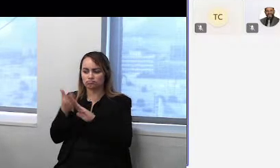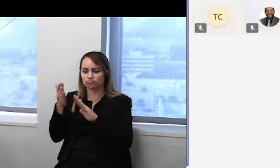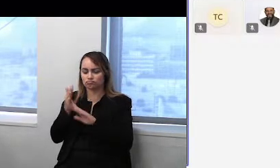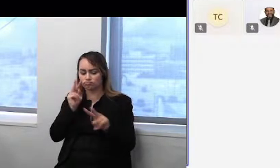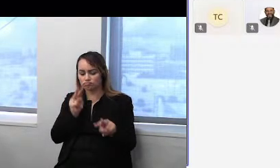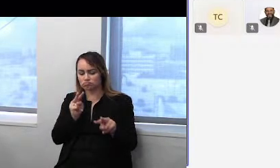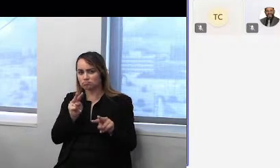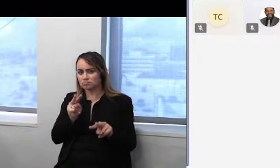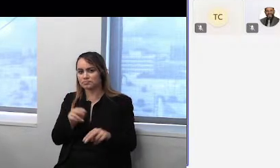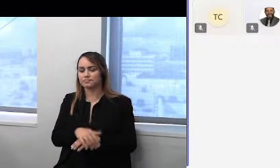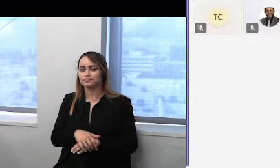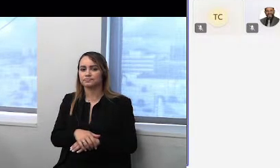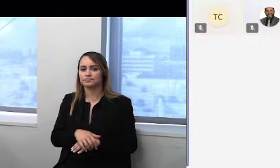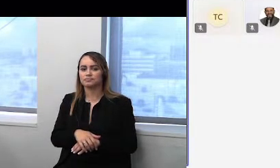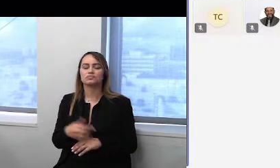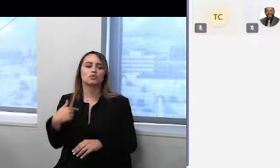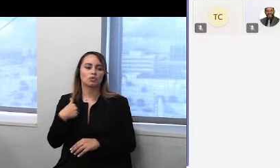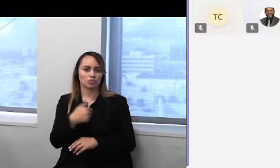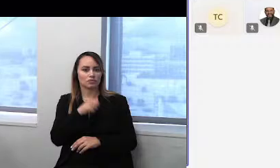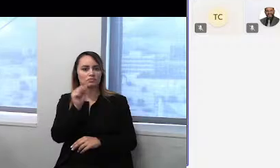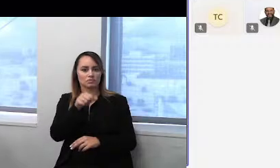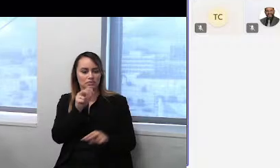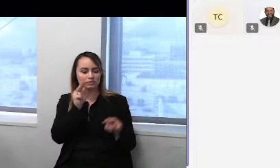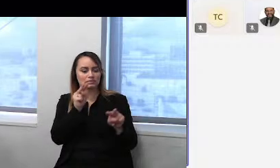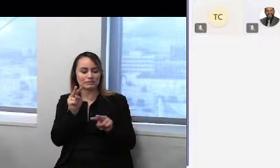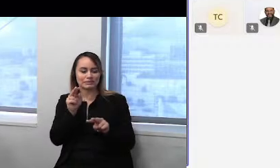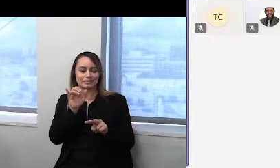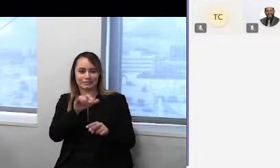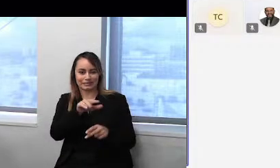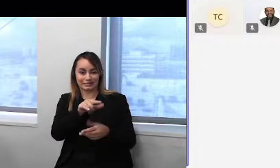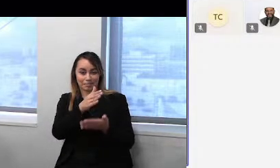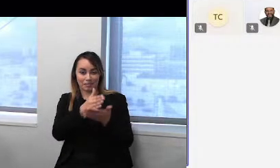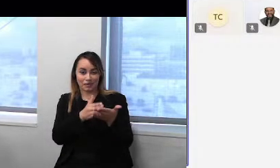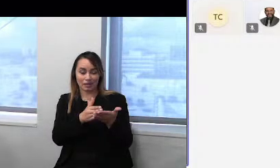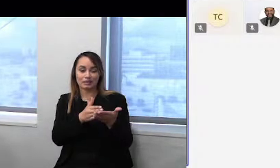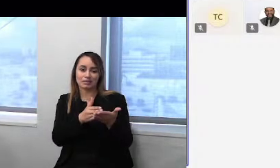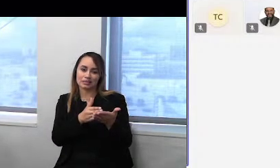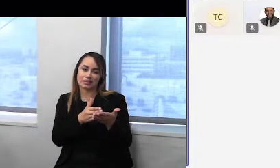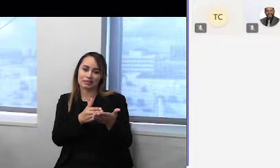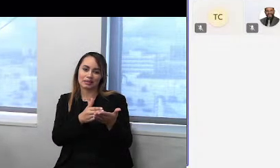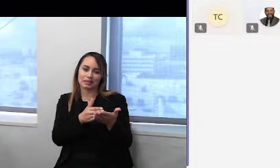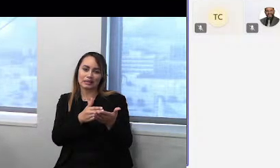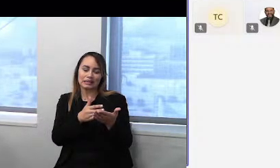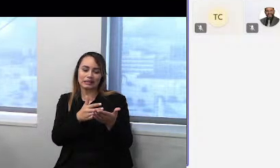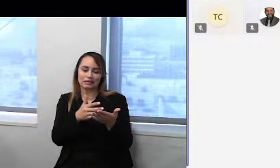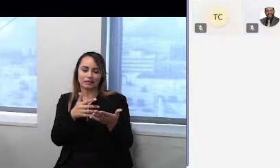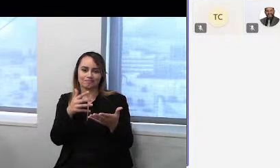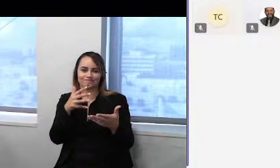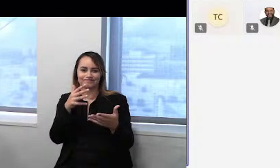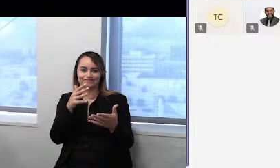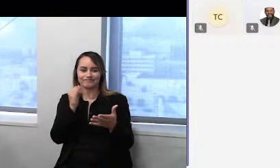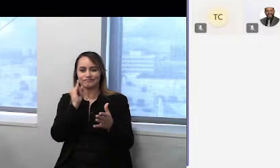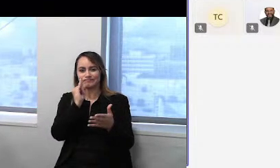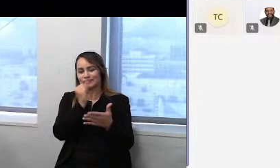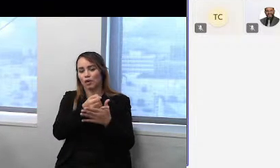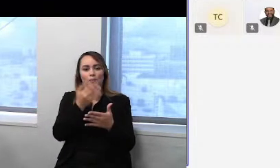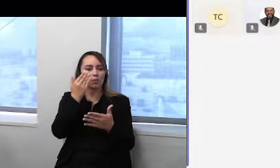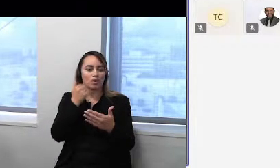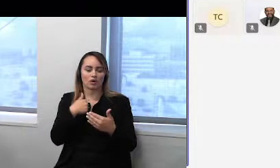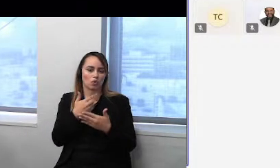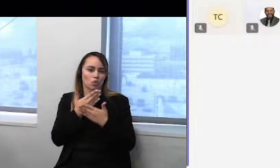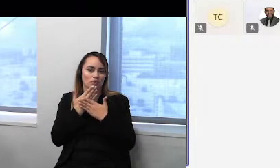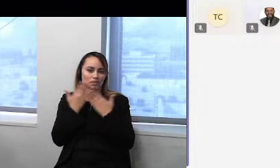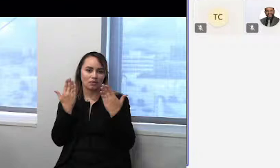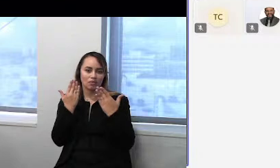have to defer in that part of it because at the end, in the end, that the specific commercial dates I cannot speak to it, but we're using the data that we know